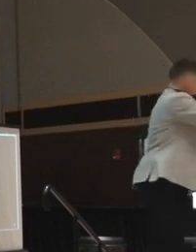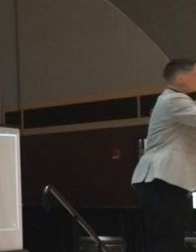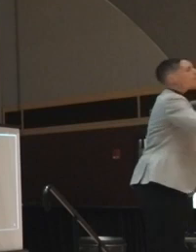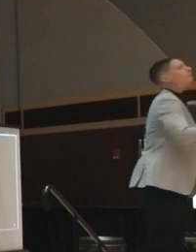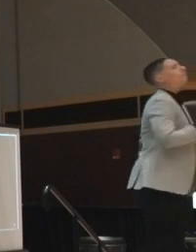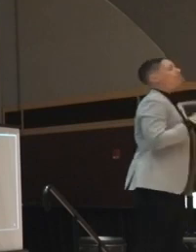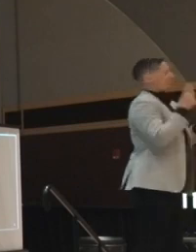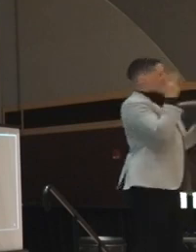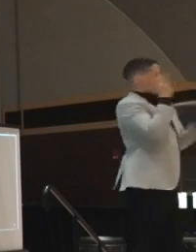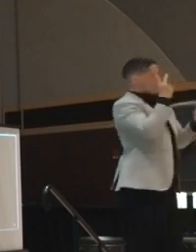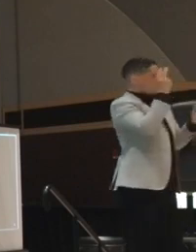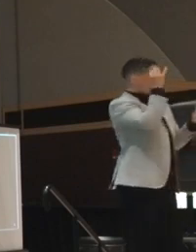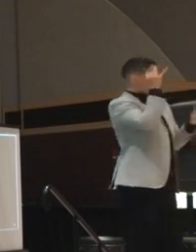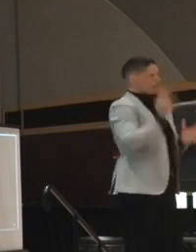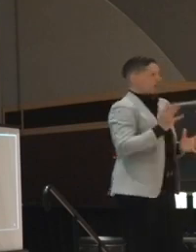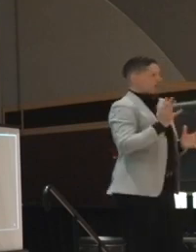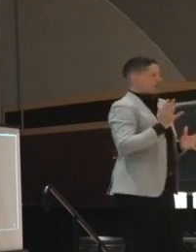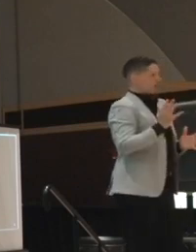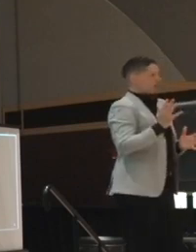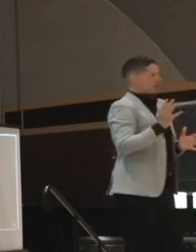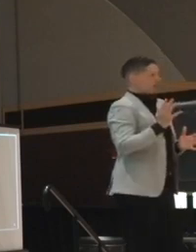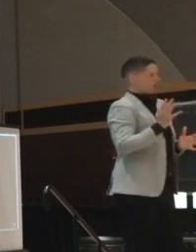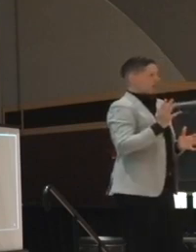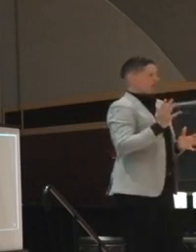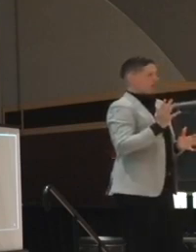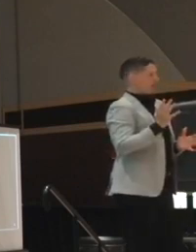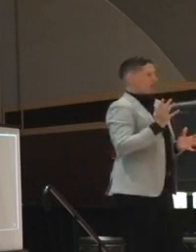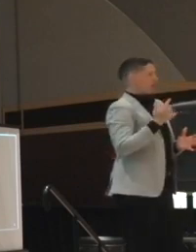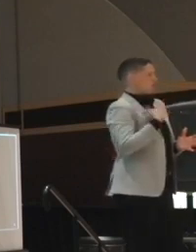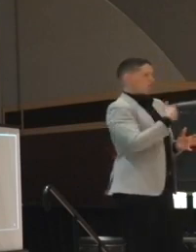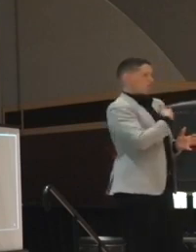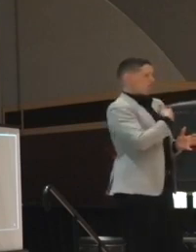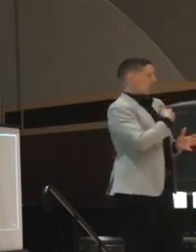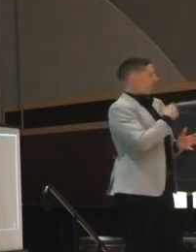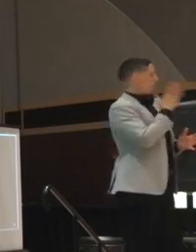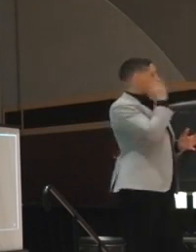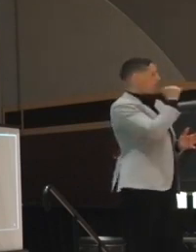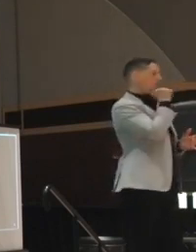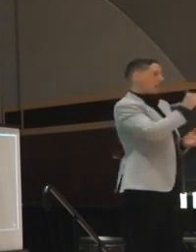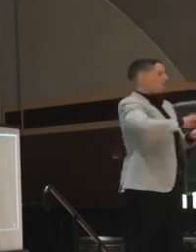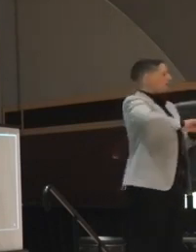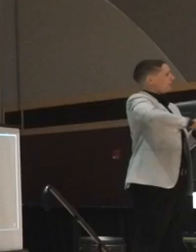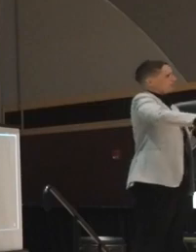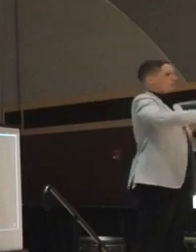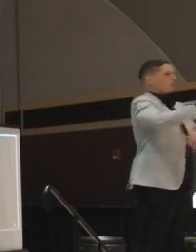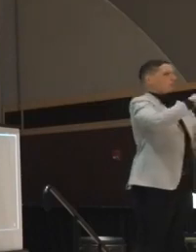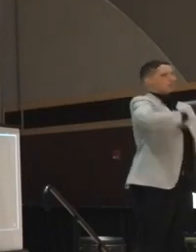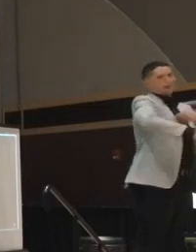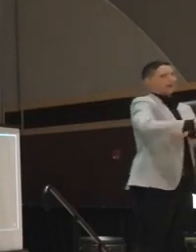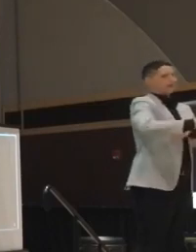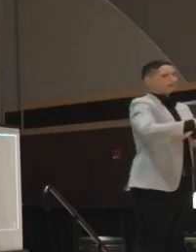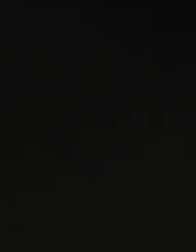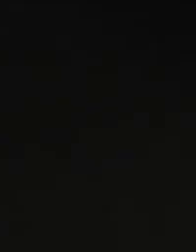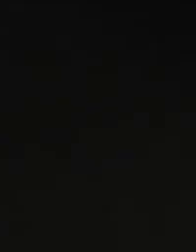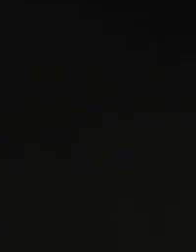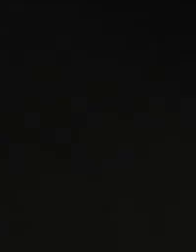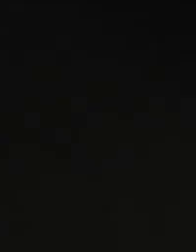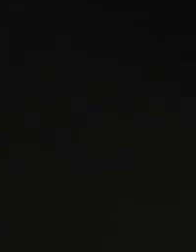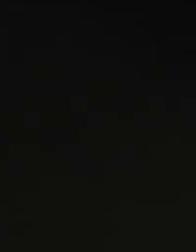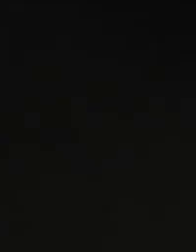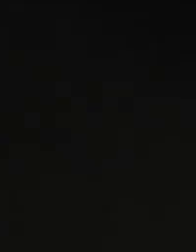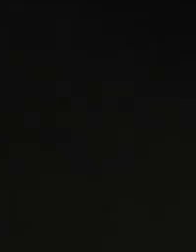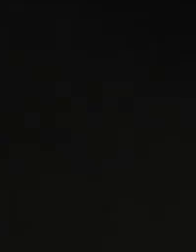And the visual thinkers are not getting replaced. Let me show you what we don't make.